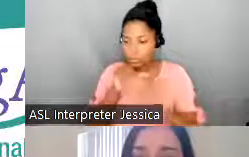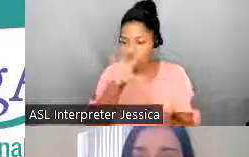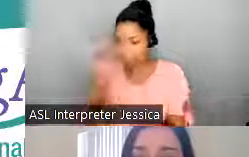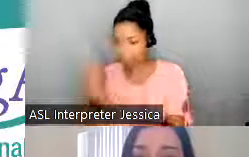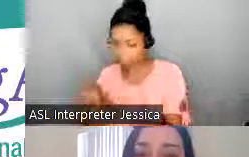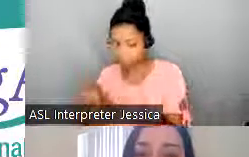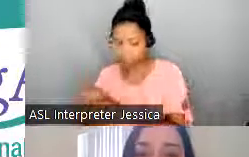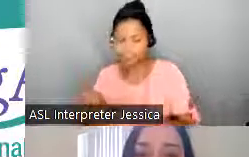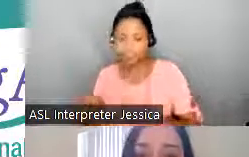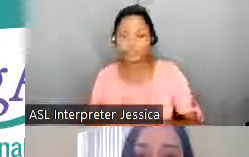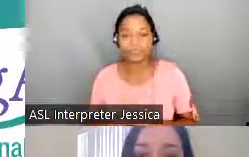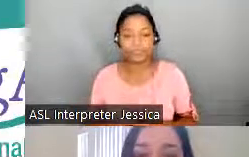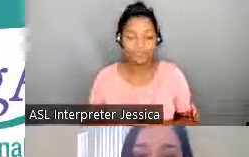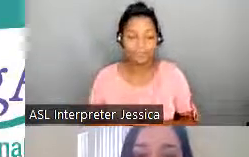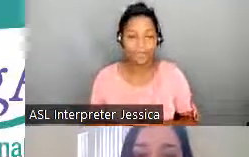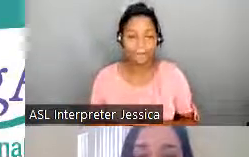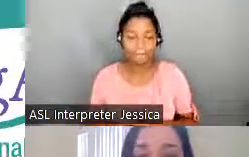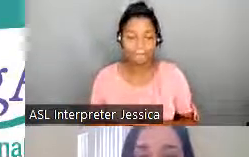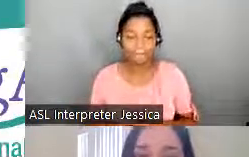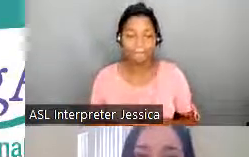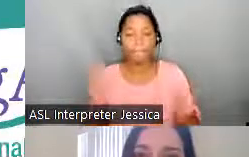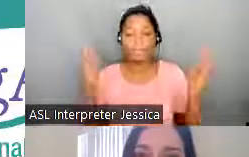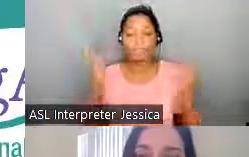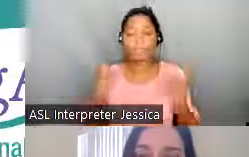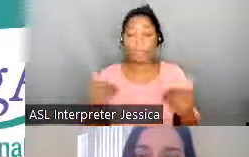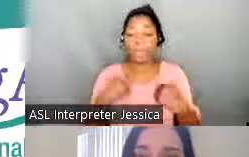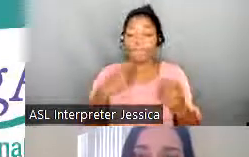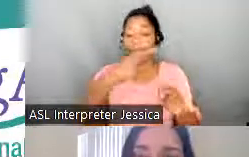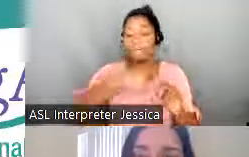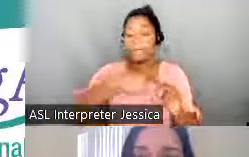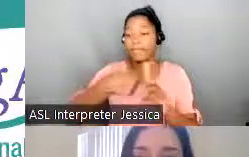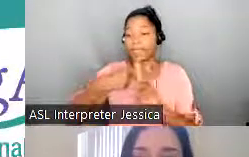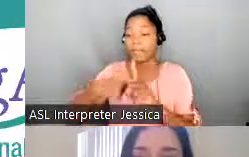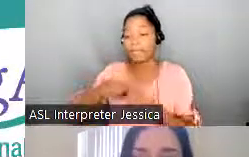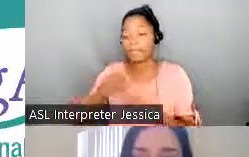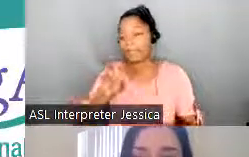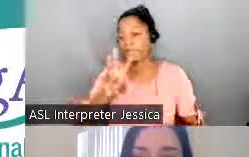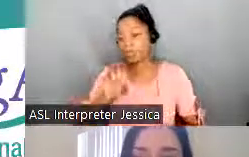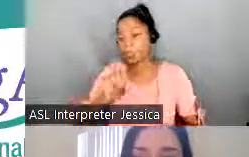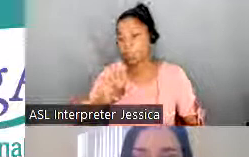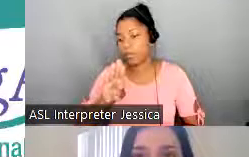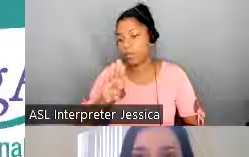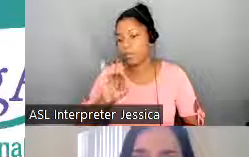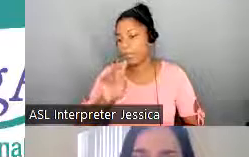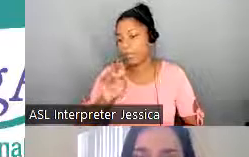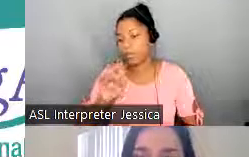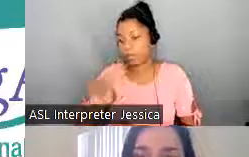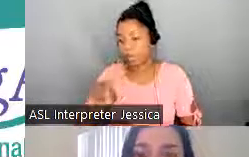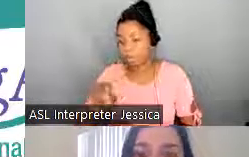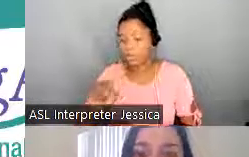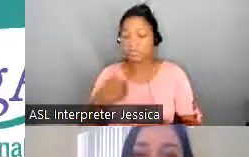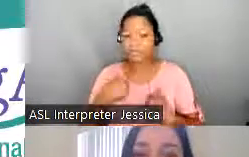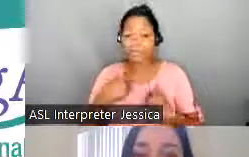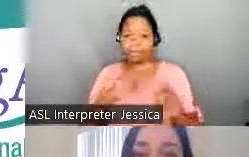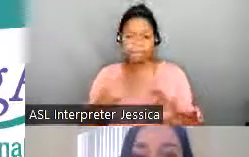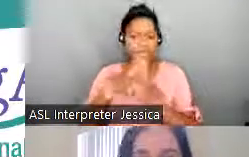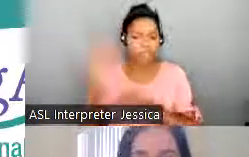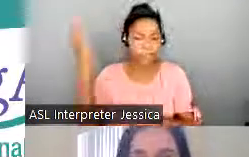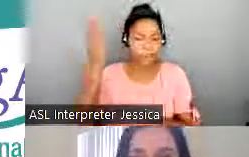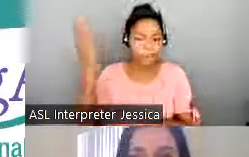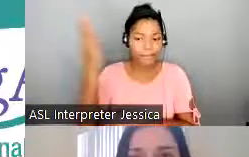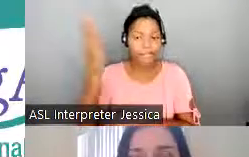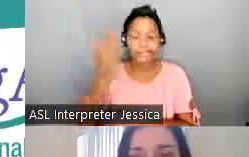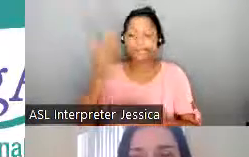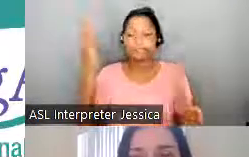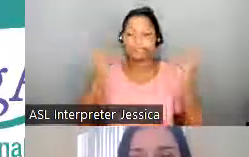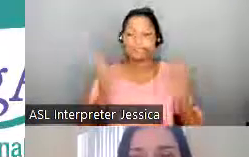replication within your communities. We have monthly webinars that are focused on different social engagement topics. We have a